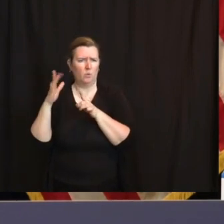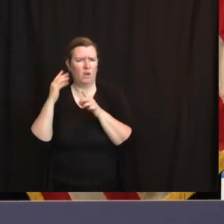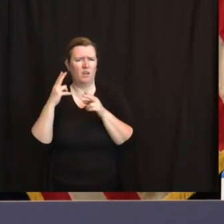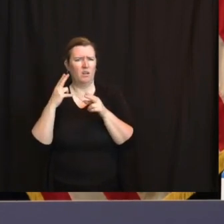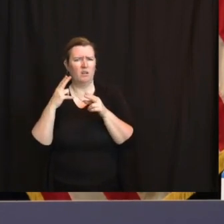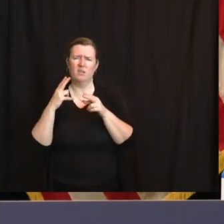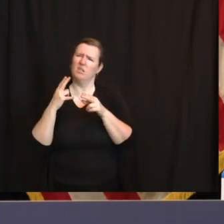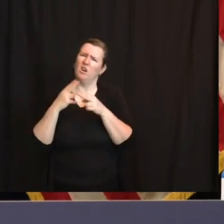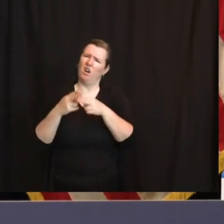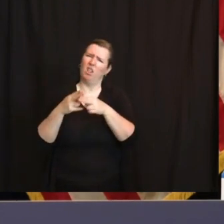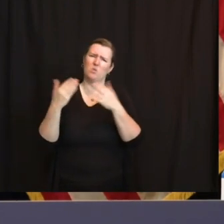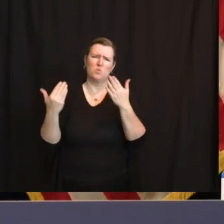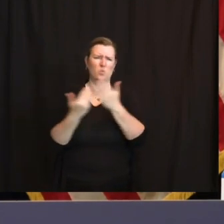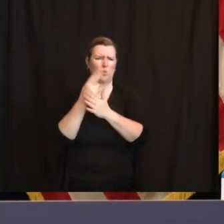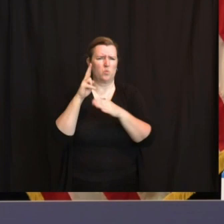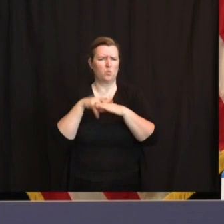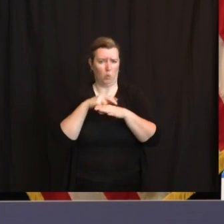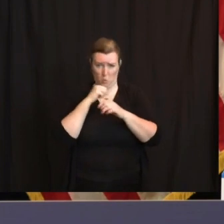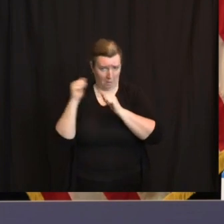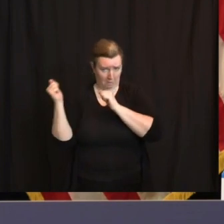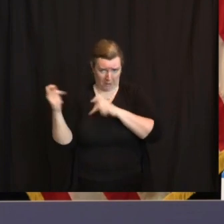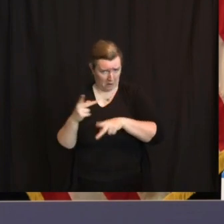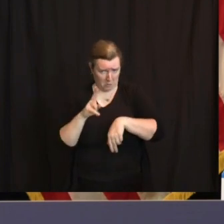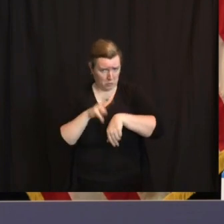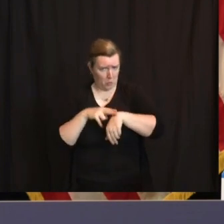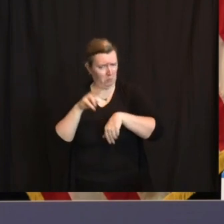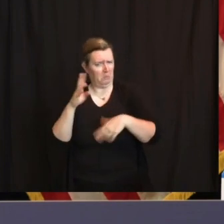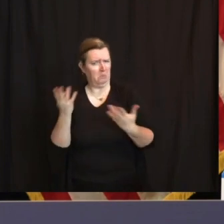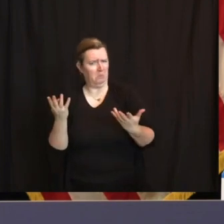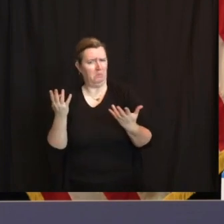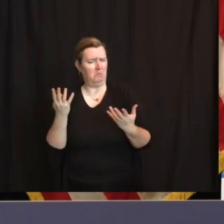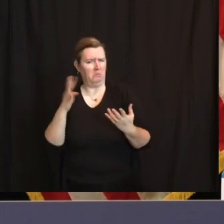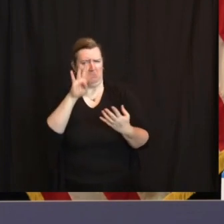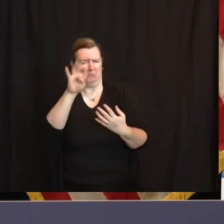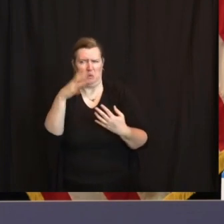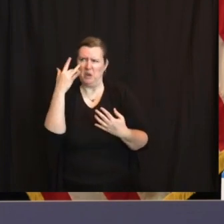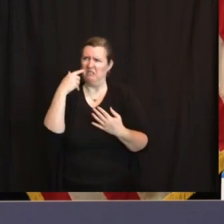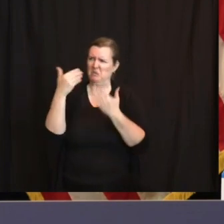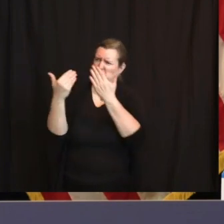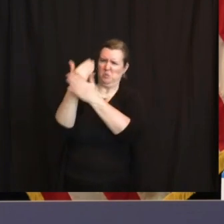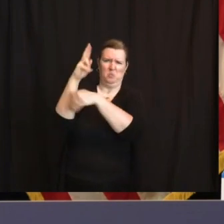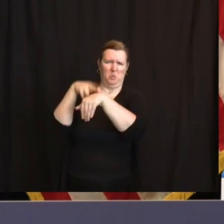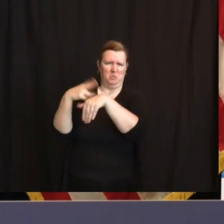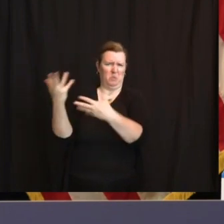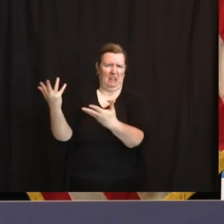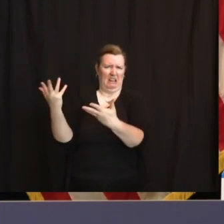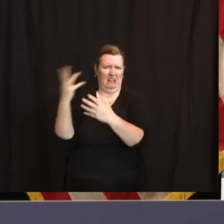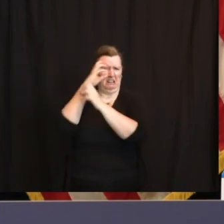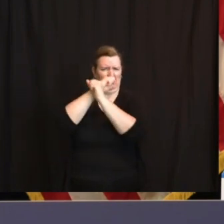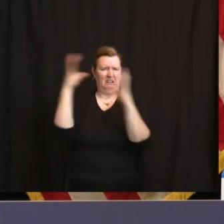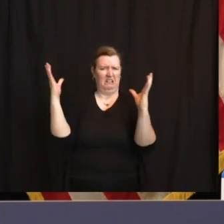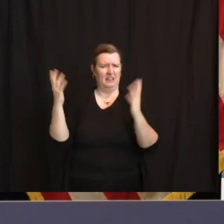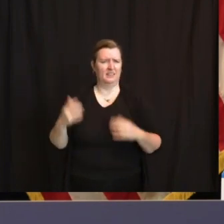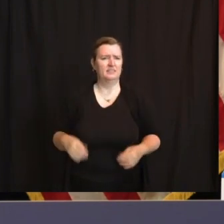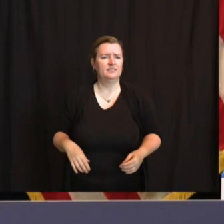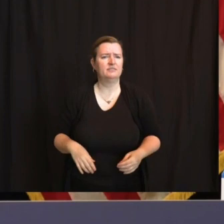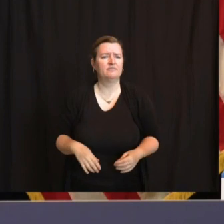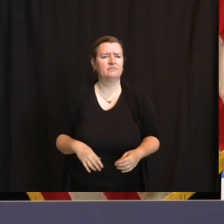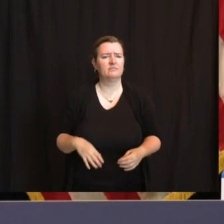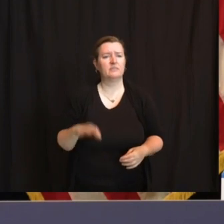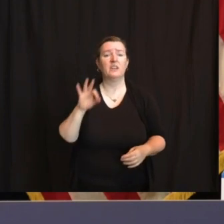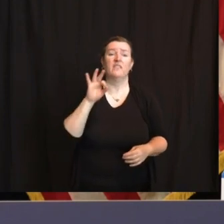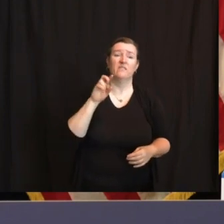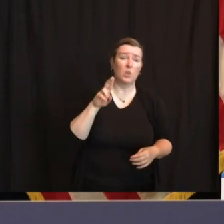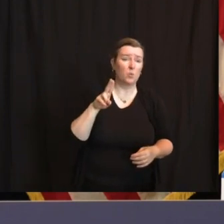normal? Influenza may not be as deadly, but it sickens hundreds of thousands of people a year. Tens of